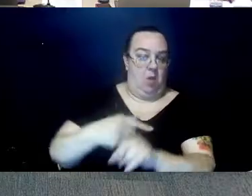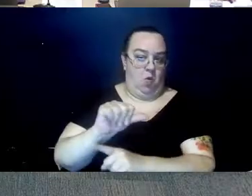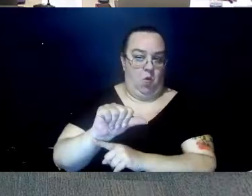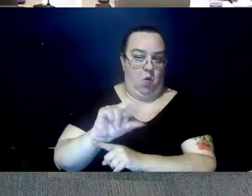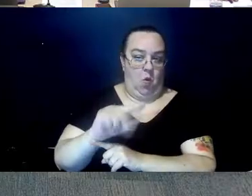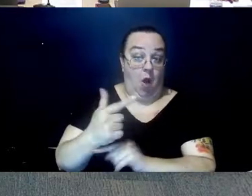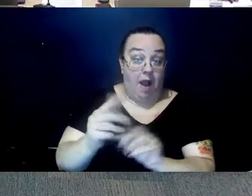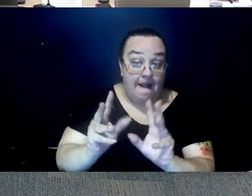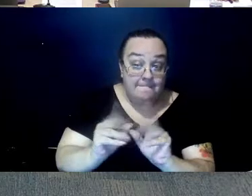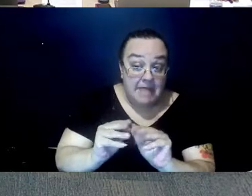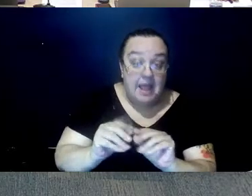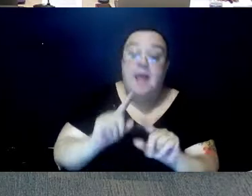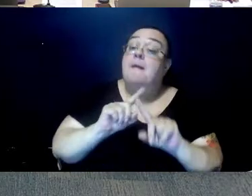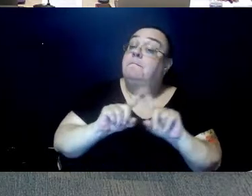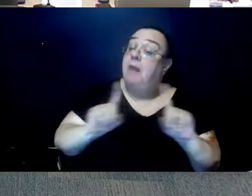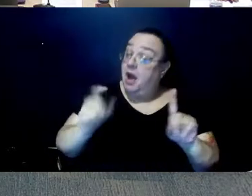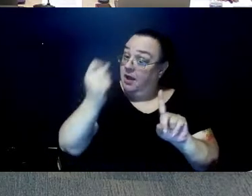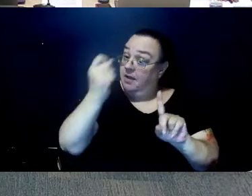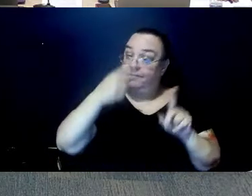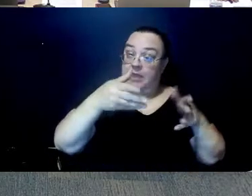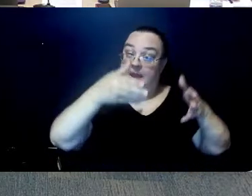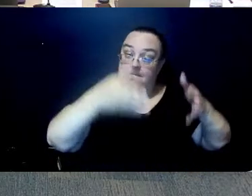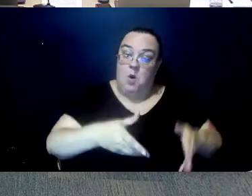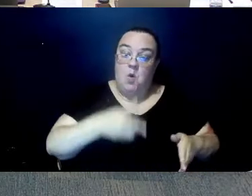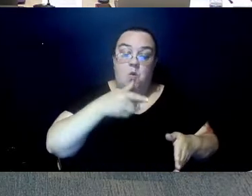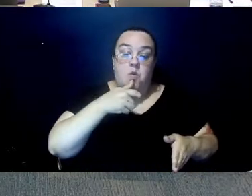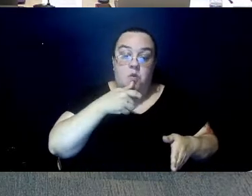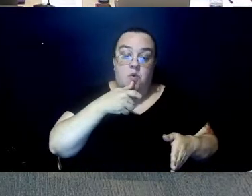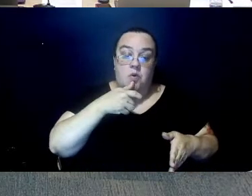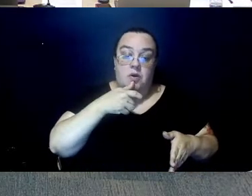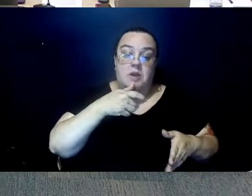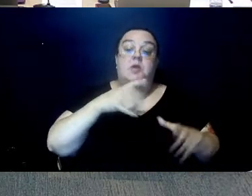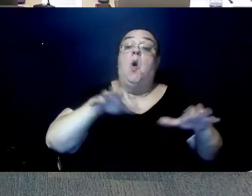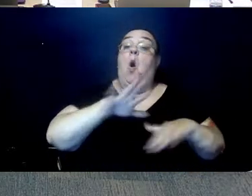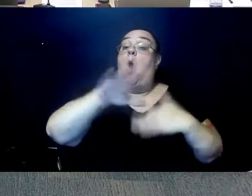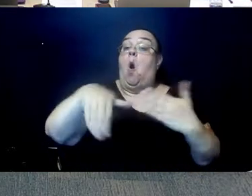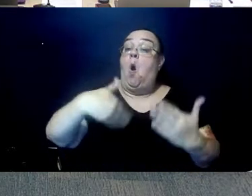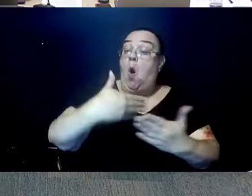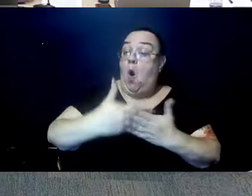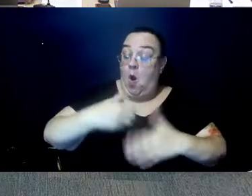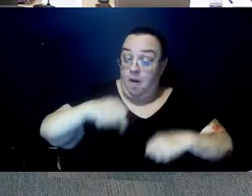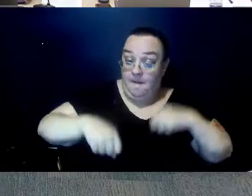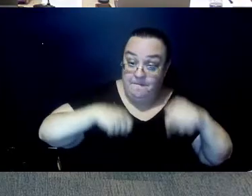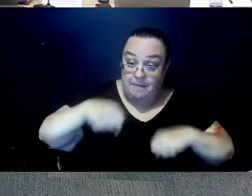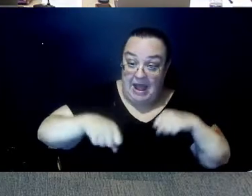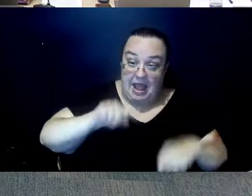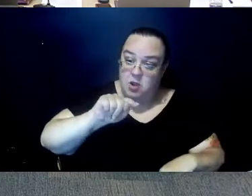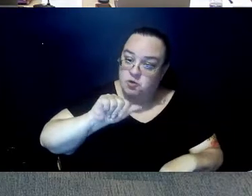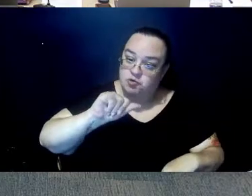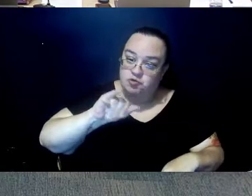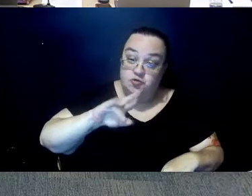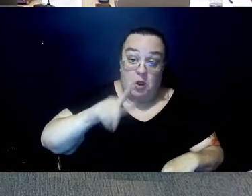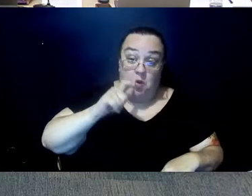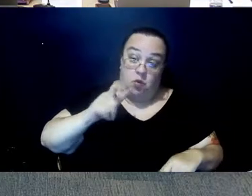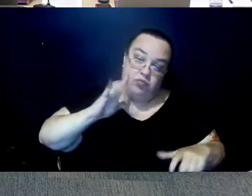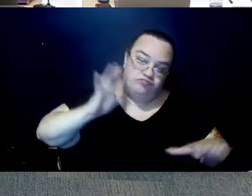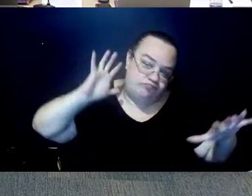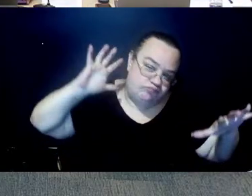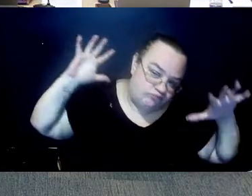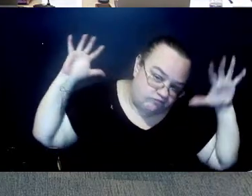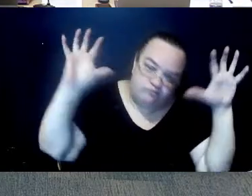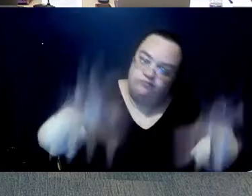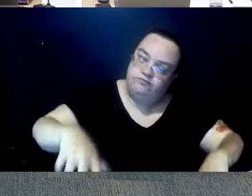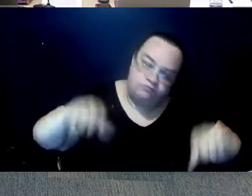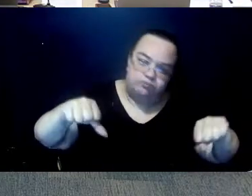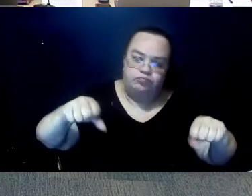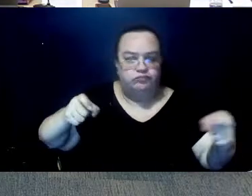person that is taking the bike trails, all of the bike trails by the horn, as far as working